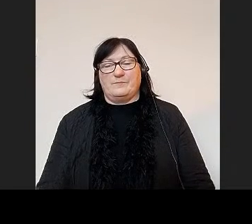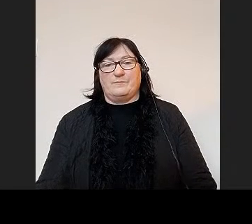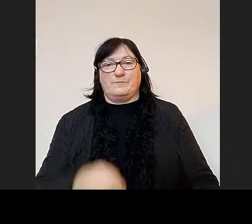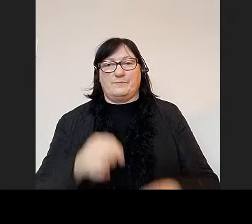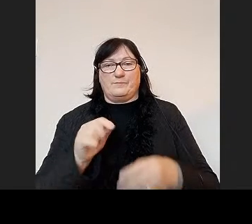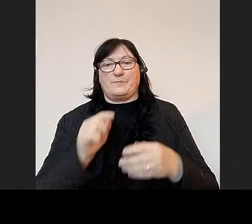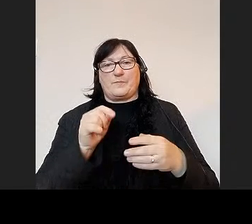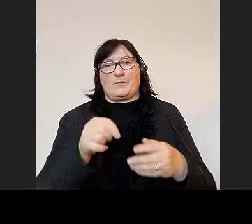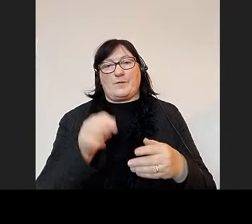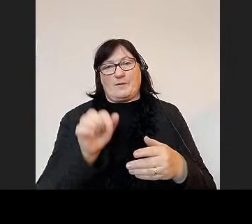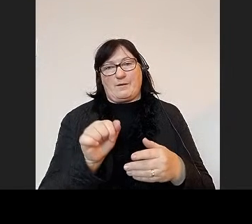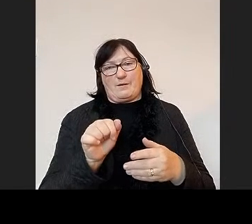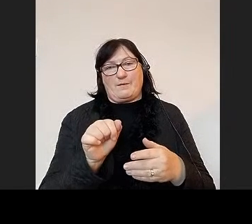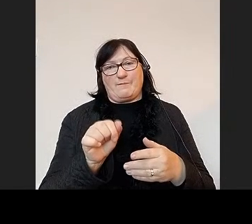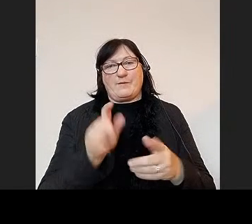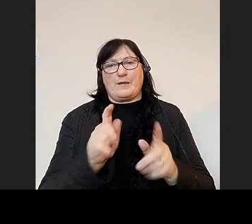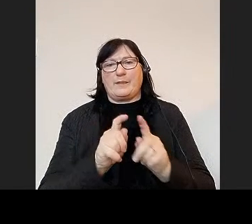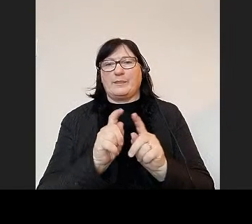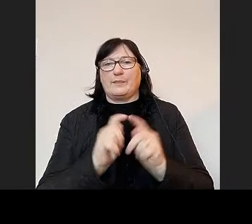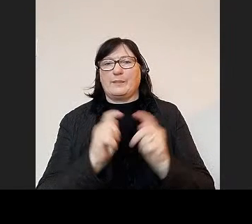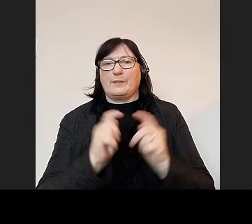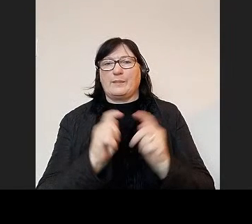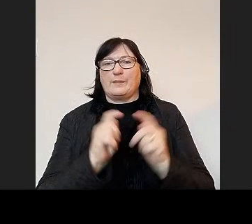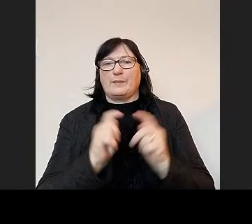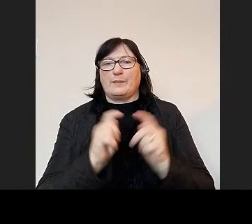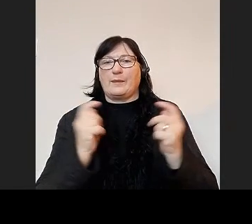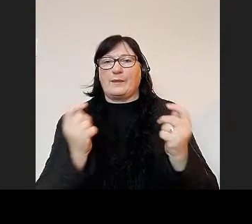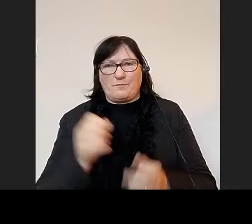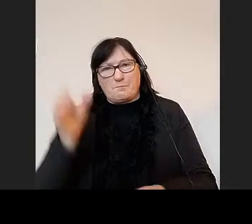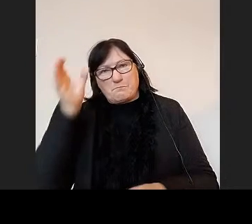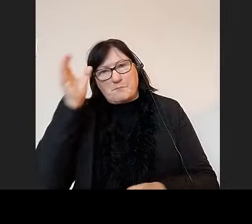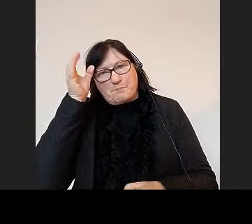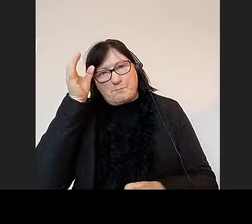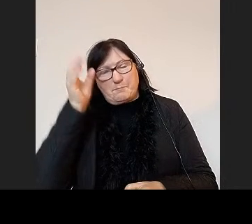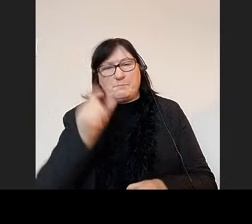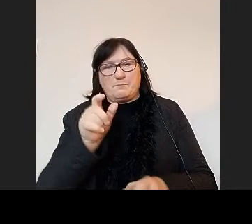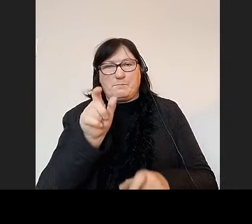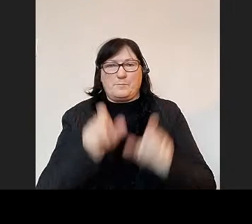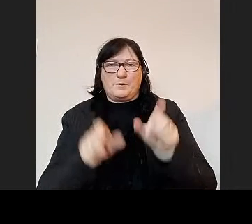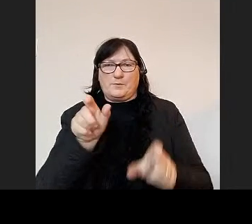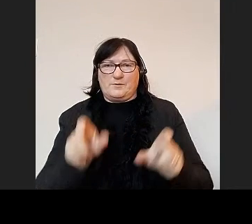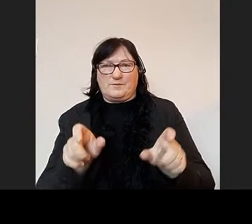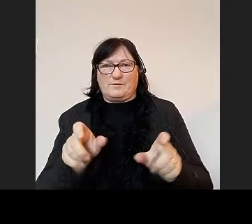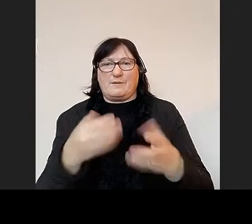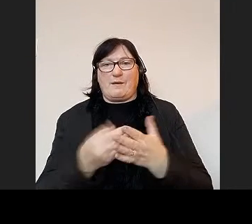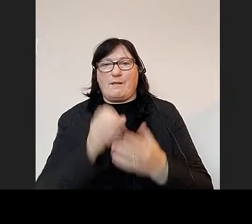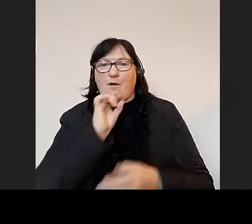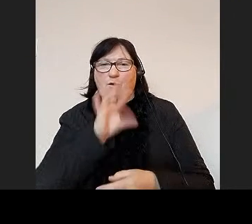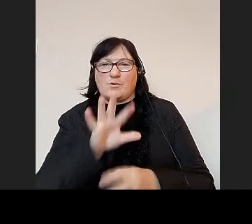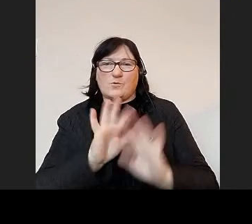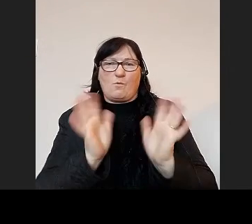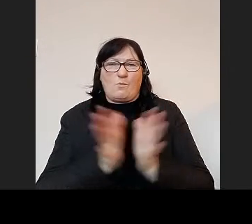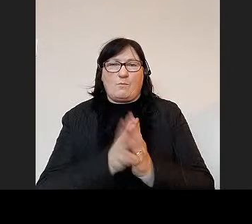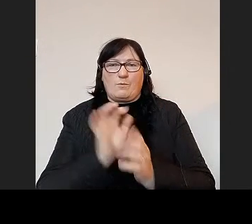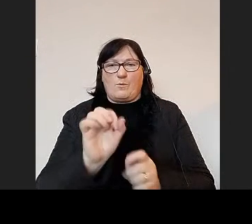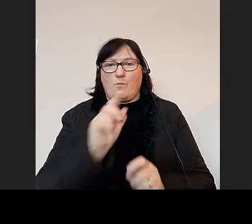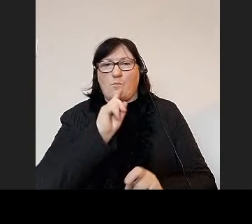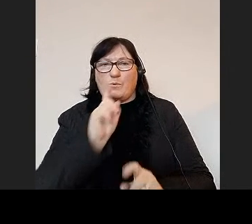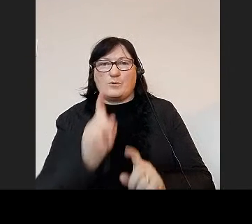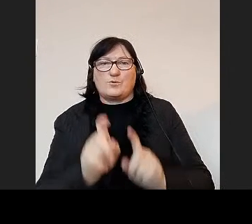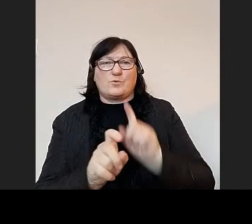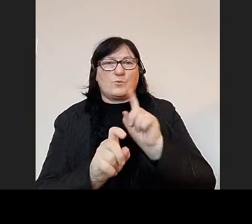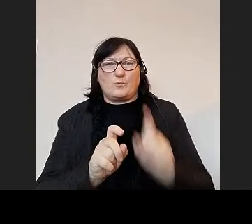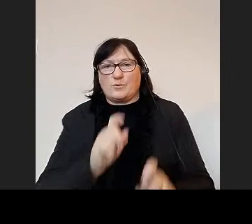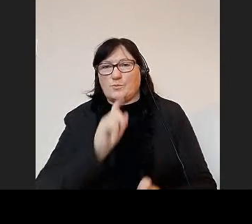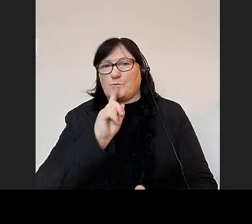of experts to answer and provide clarity to all the questions that you may have. Remember, we have